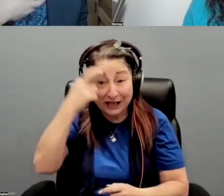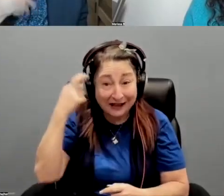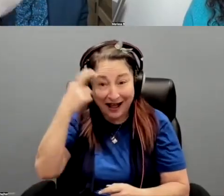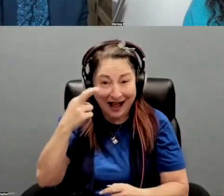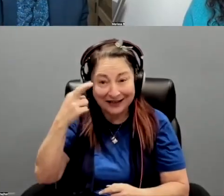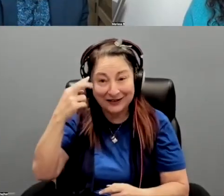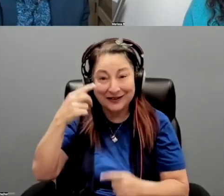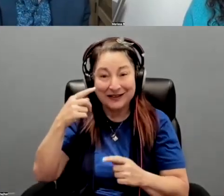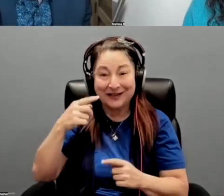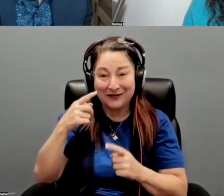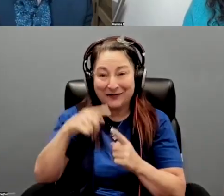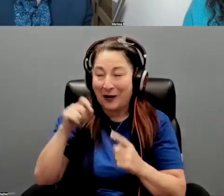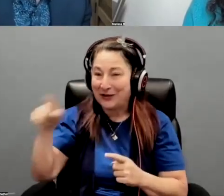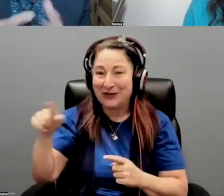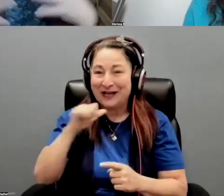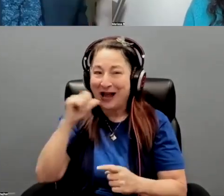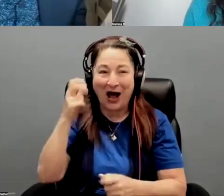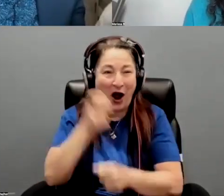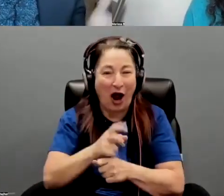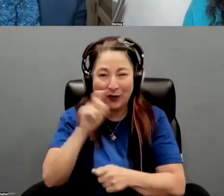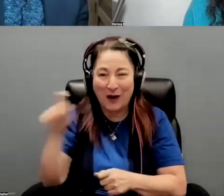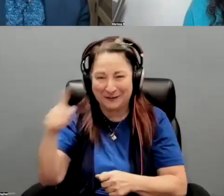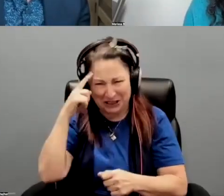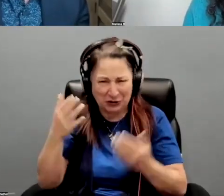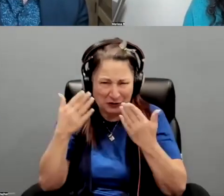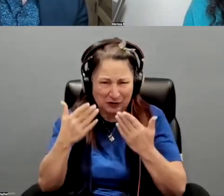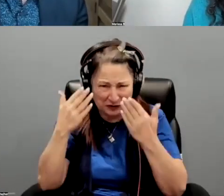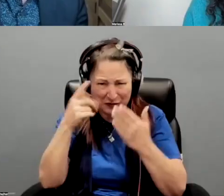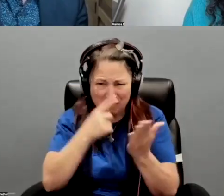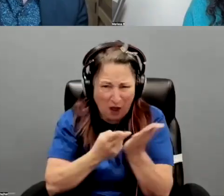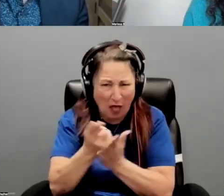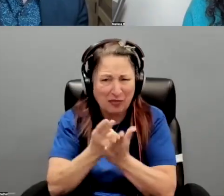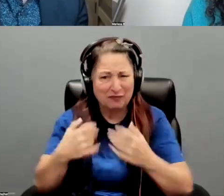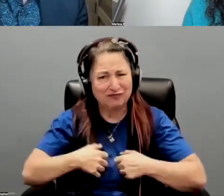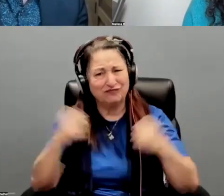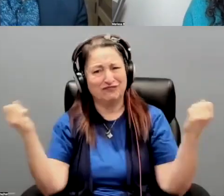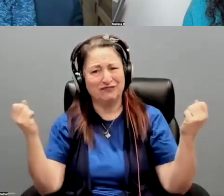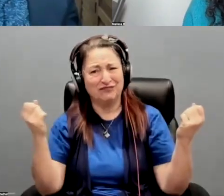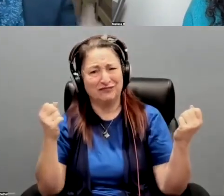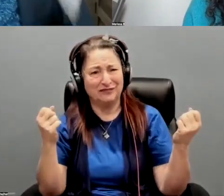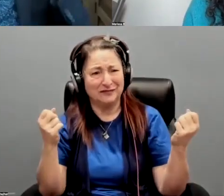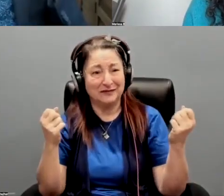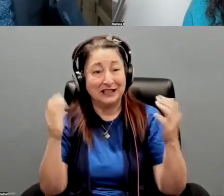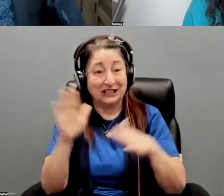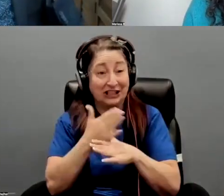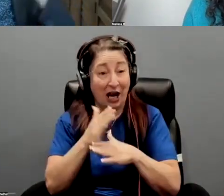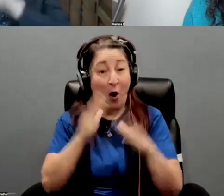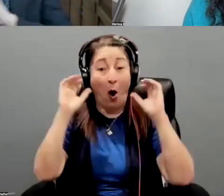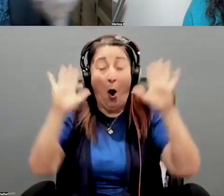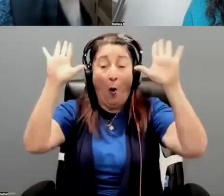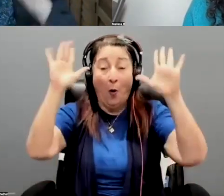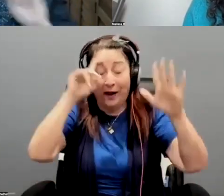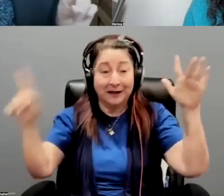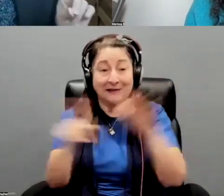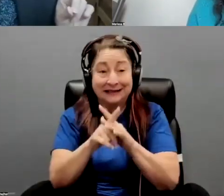be because you're so open and honest and Yeah. yeah, you just share. Oh,